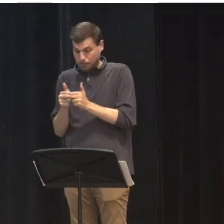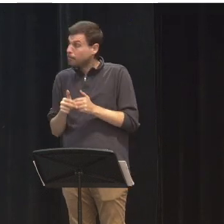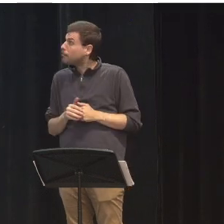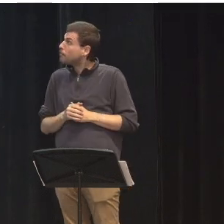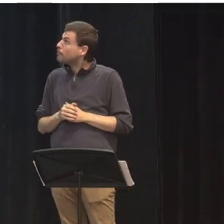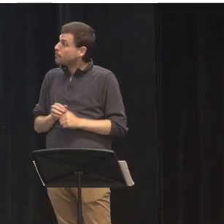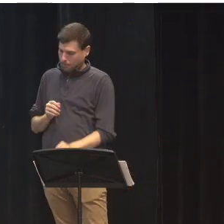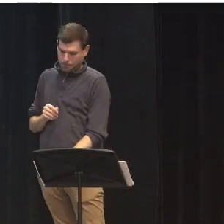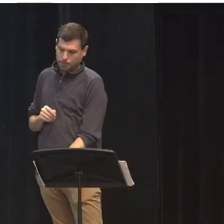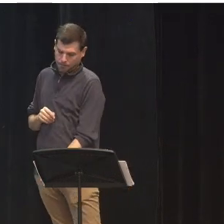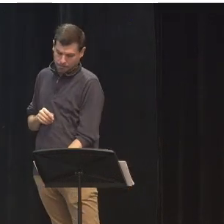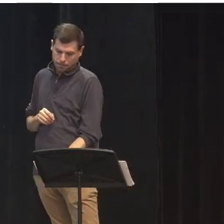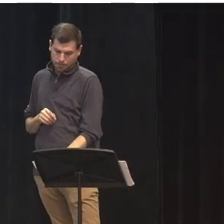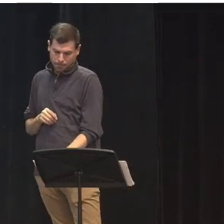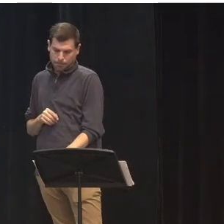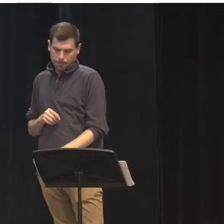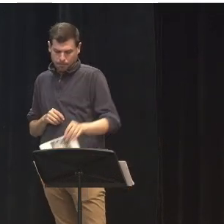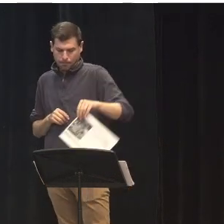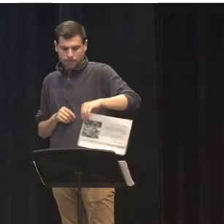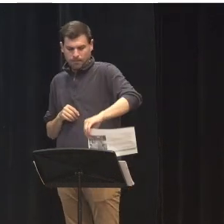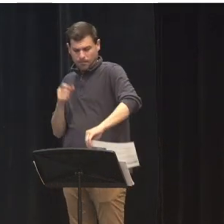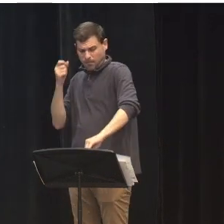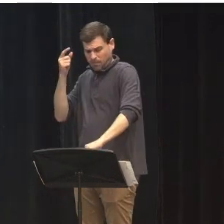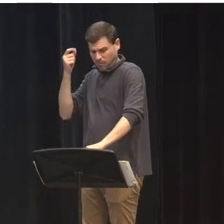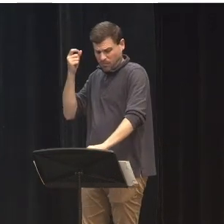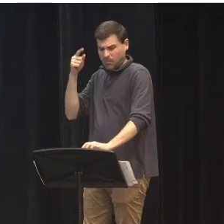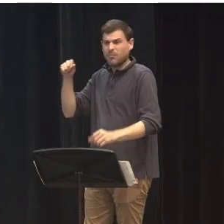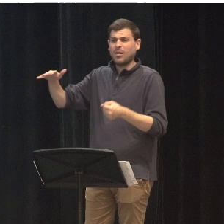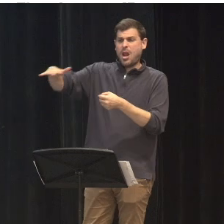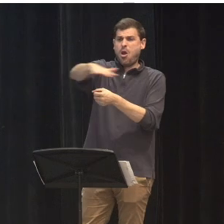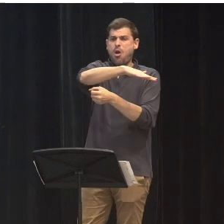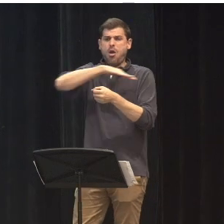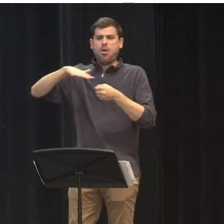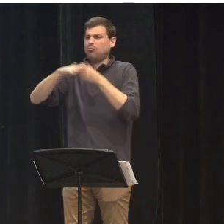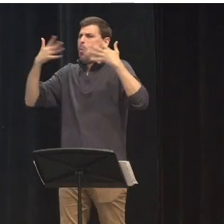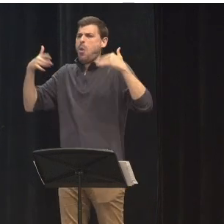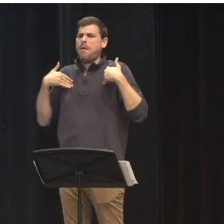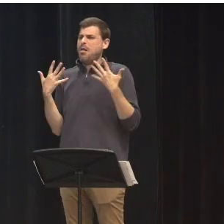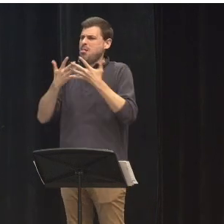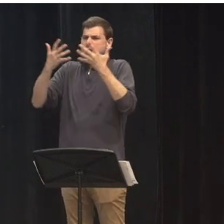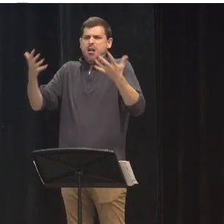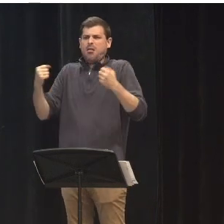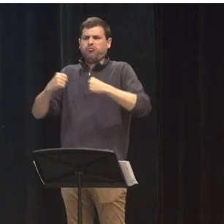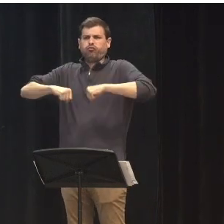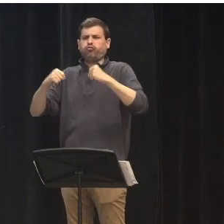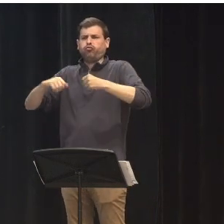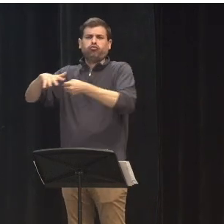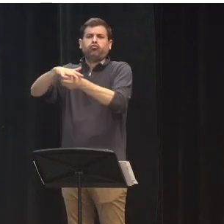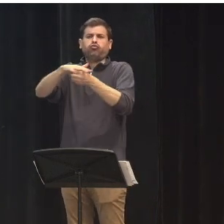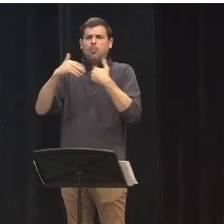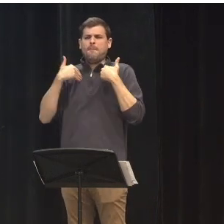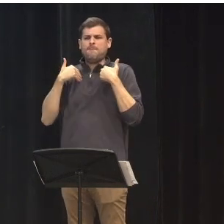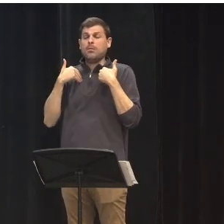Also want to recognize that there is a large amount of open space in the surrounding area. These include Wagner Park, as I said,